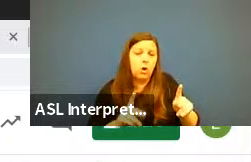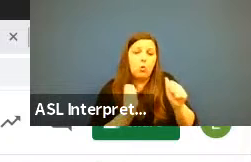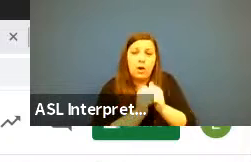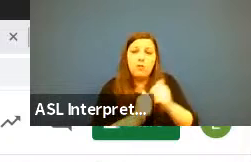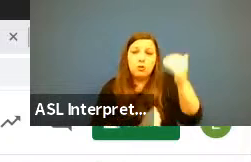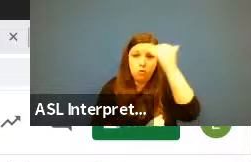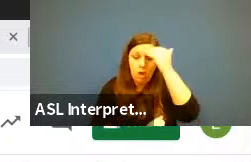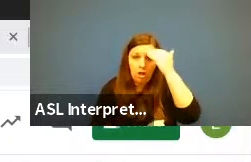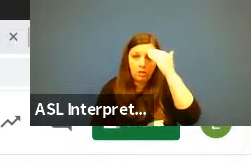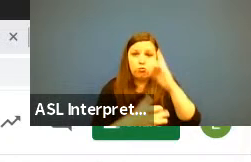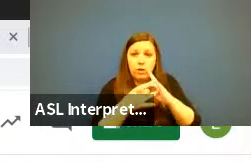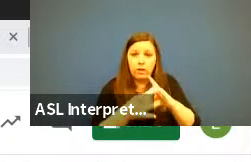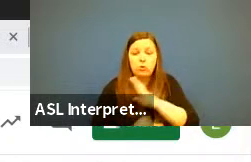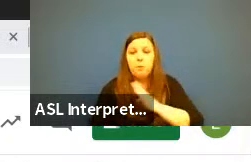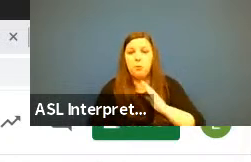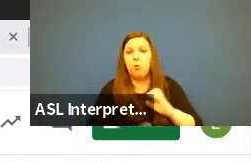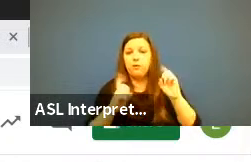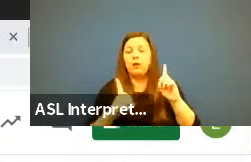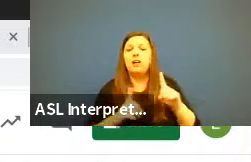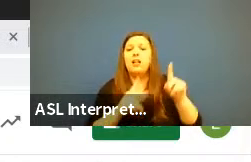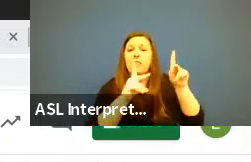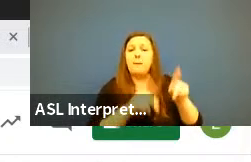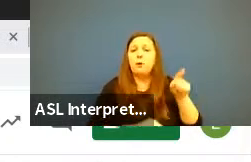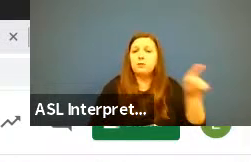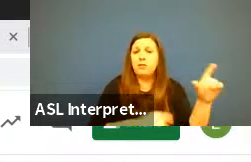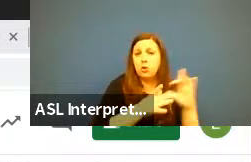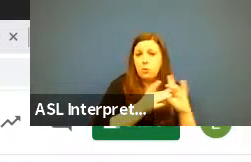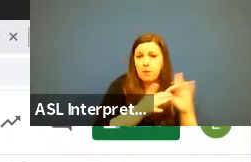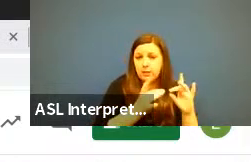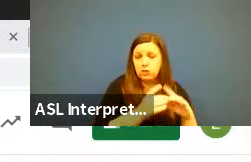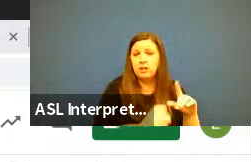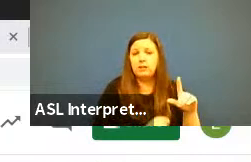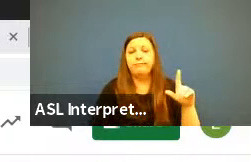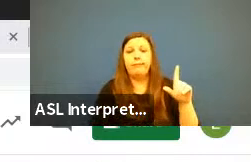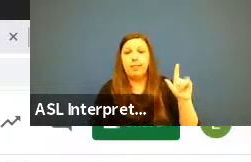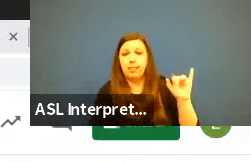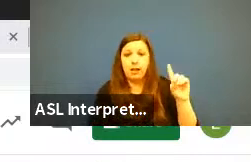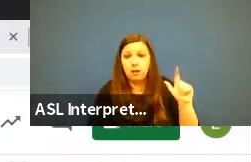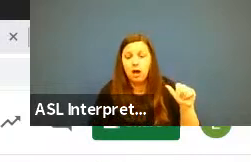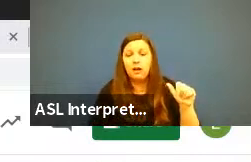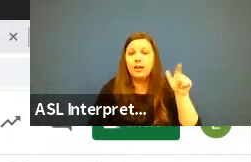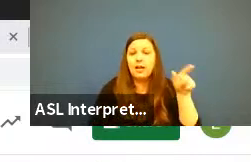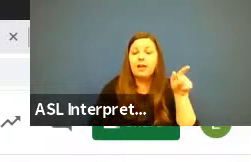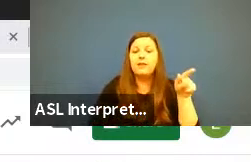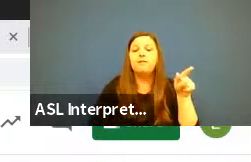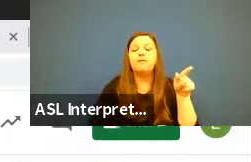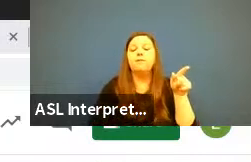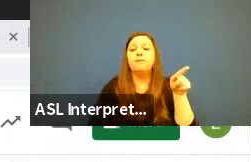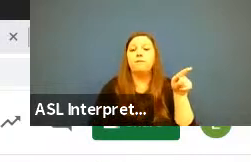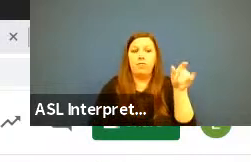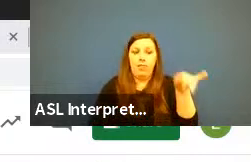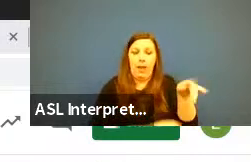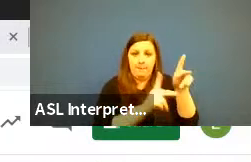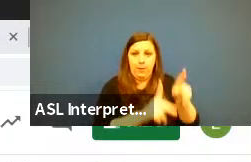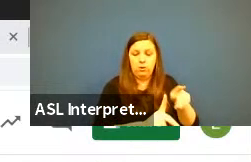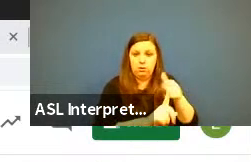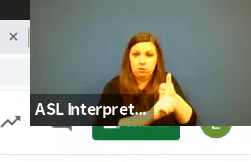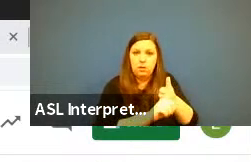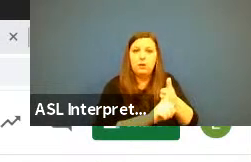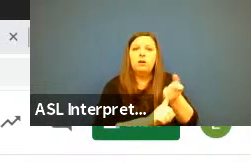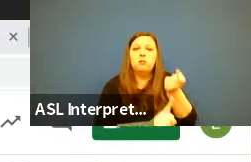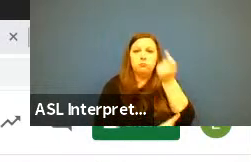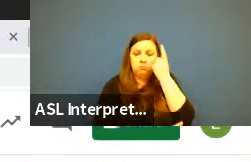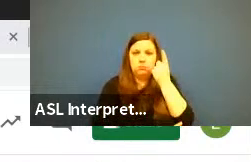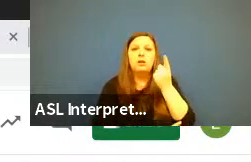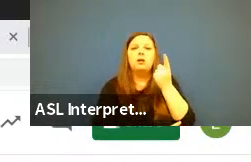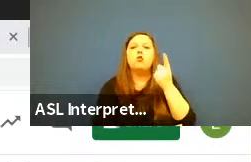the person that you mentioned, Linda, if they have knowledge of what boards are all about, the role of a board member,